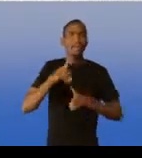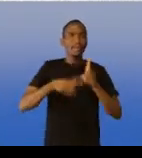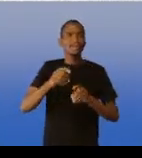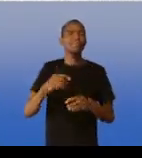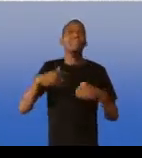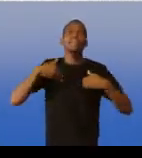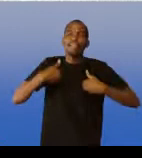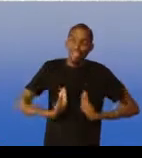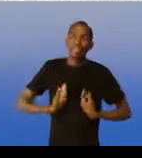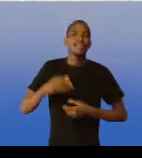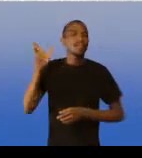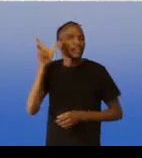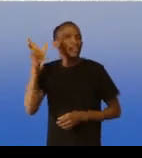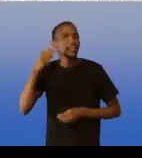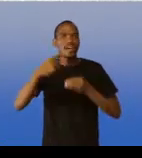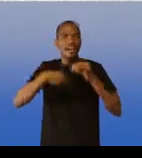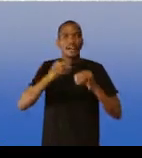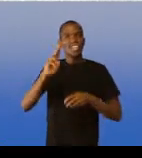about HIV/AIDS.